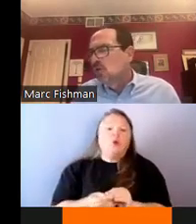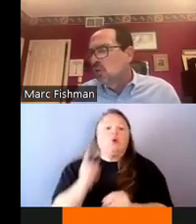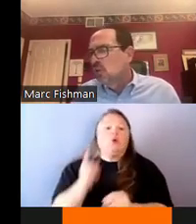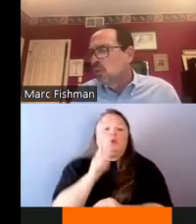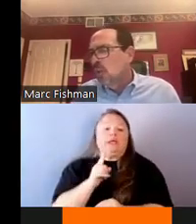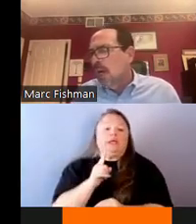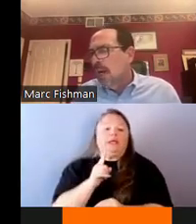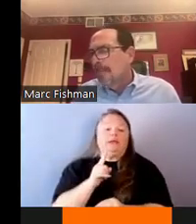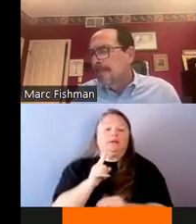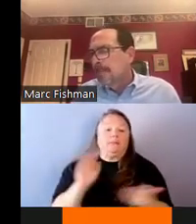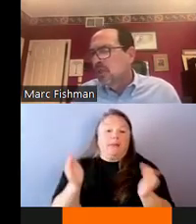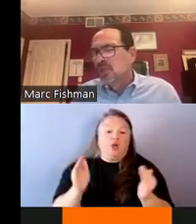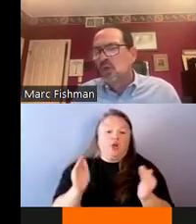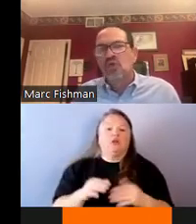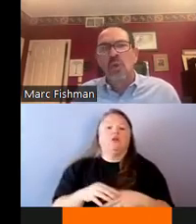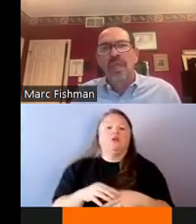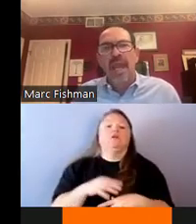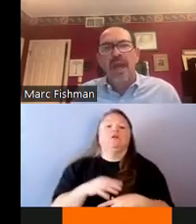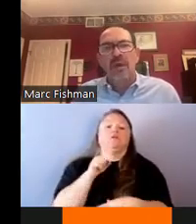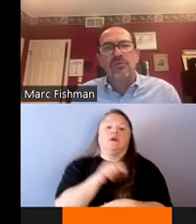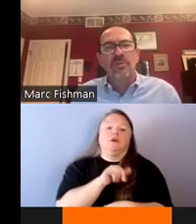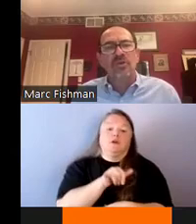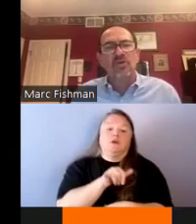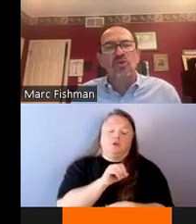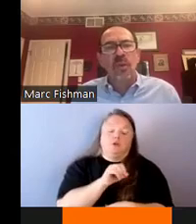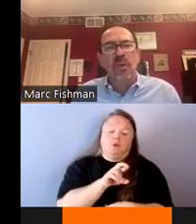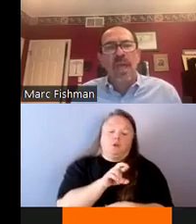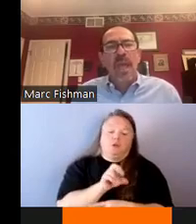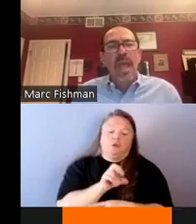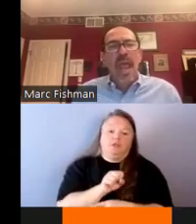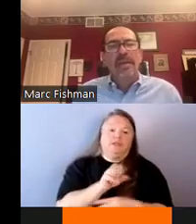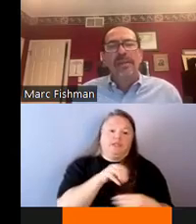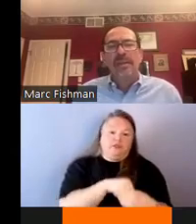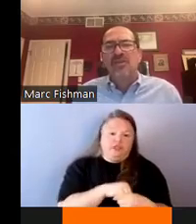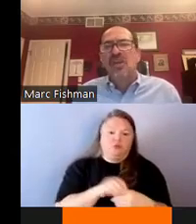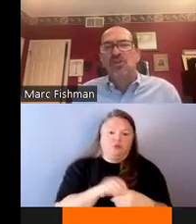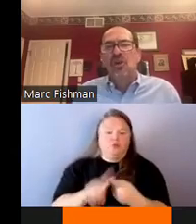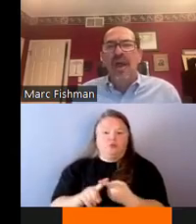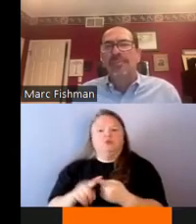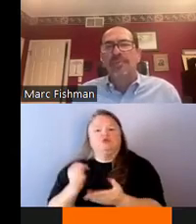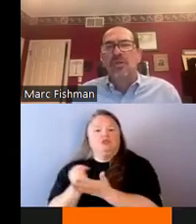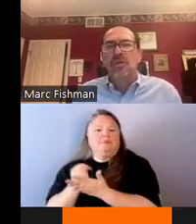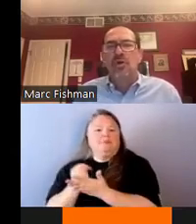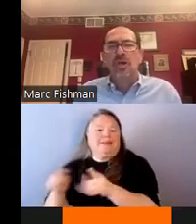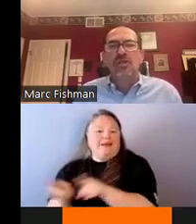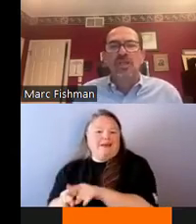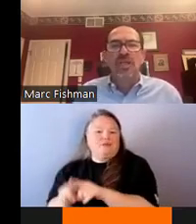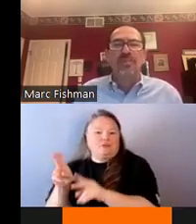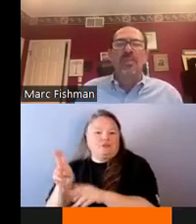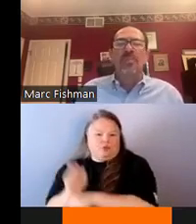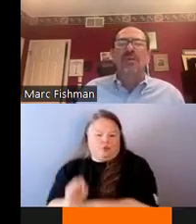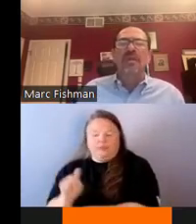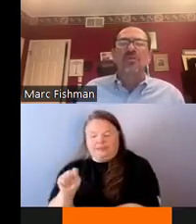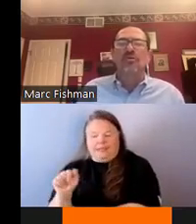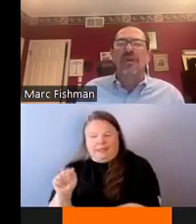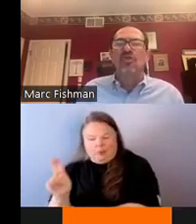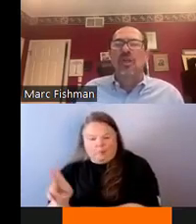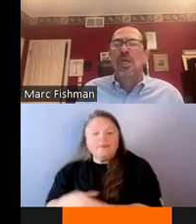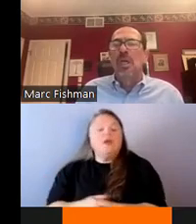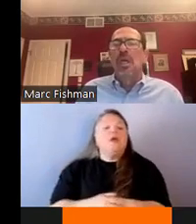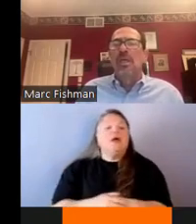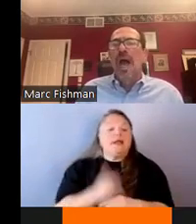intervention to usual care, treatment as usual. And in this histogram, you can see that people